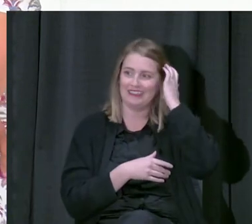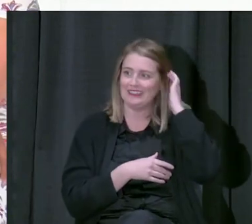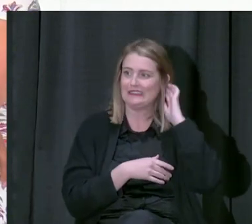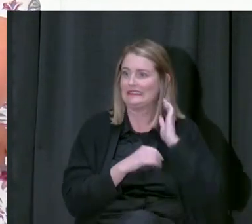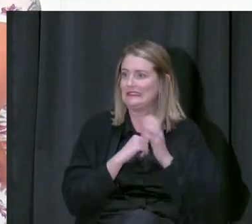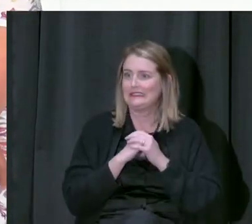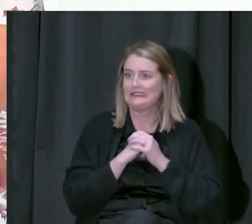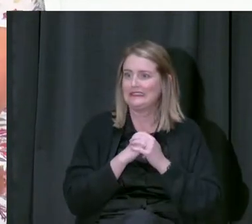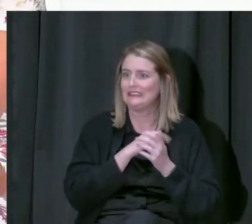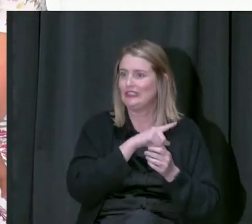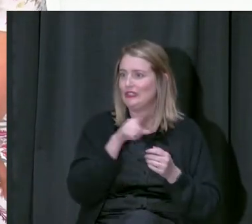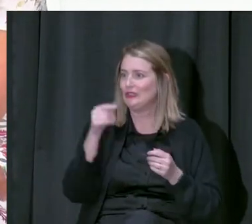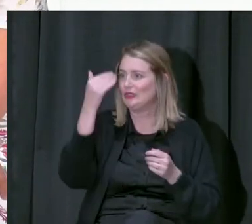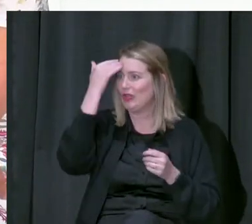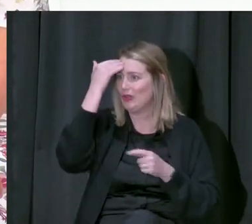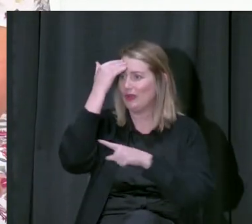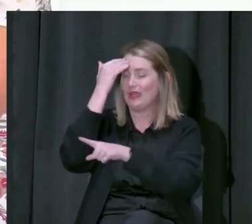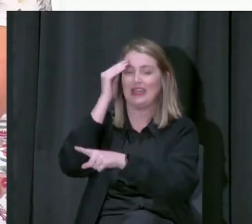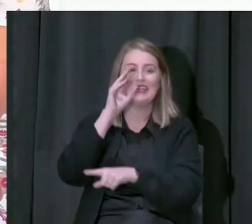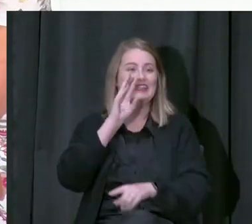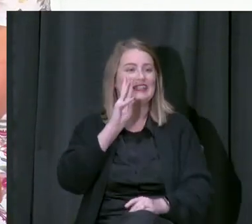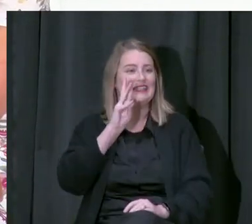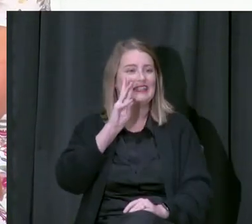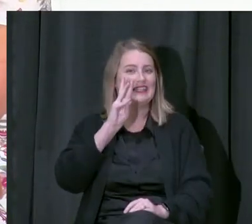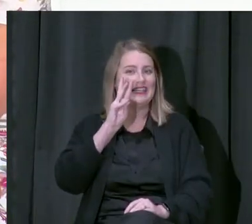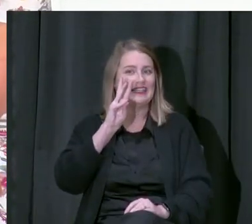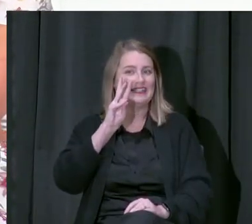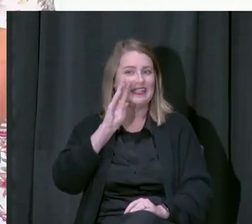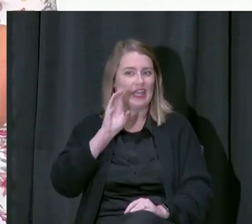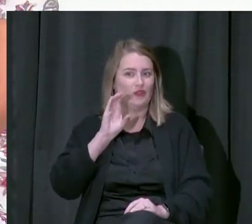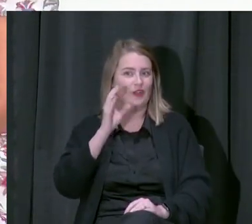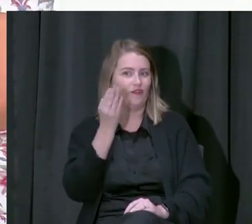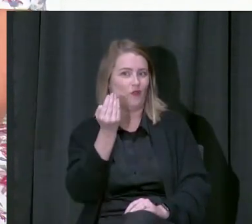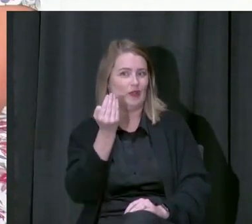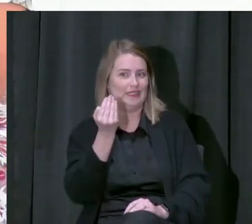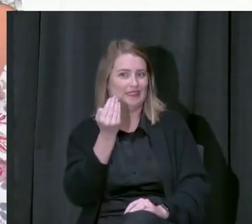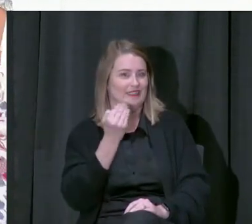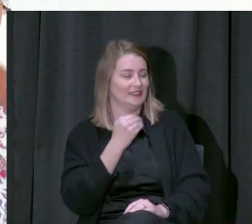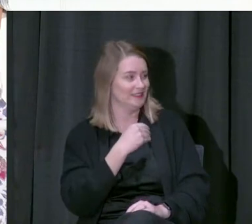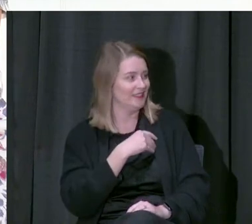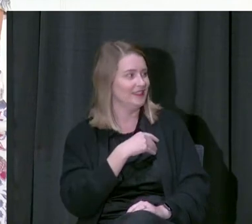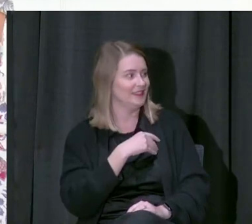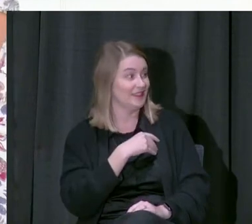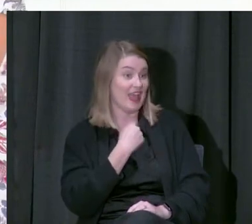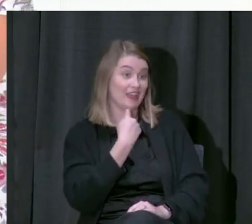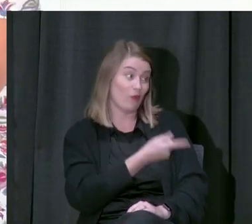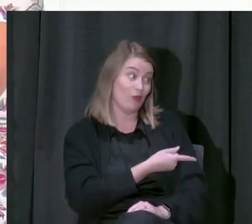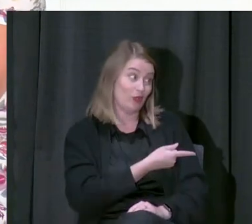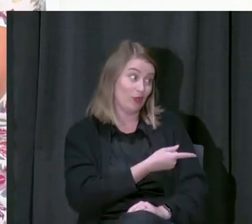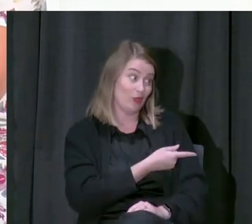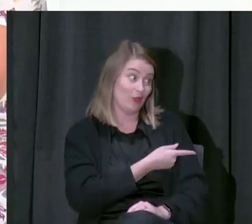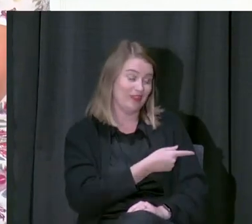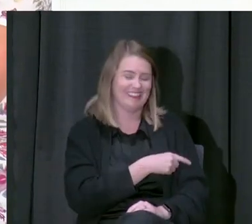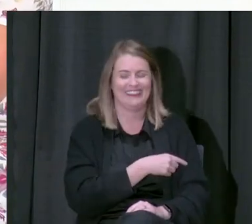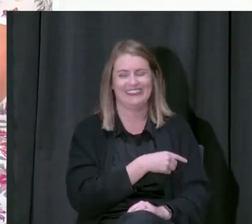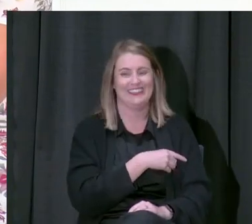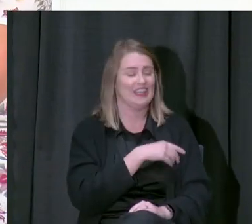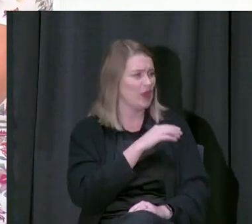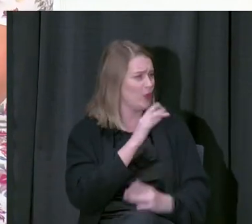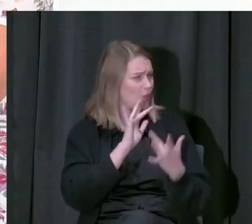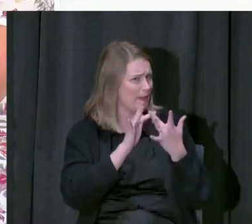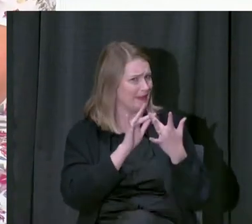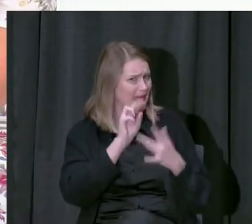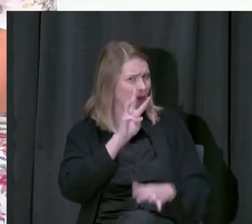Does anybody here from CVS know? 614. Thank you. It's the same as my I told you I was going to put you on the spot on that. And the website, is there a